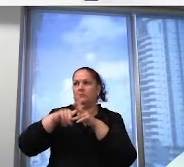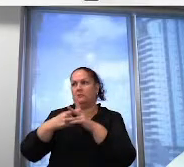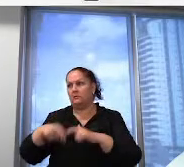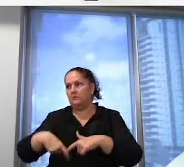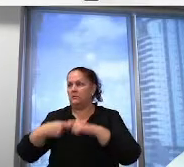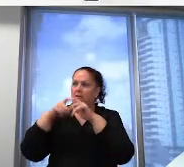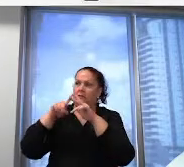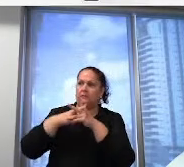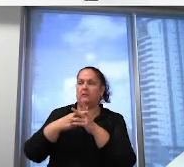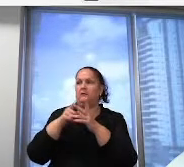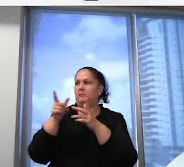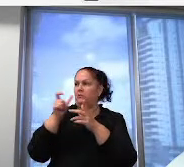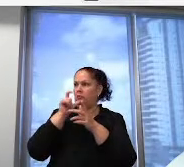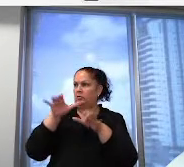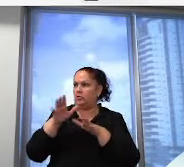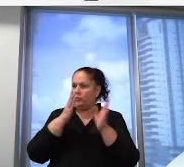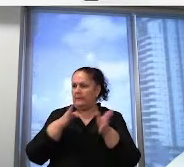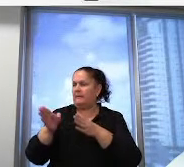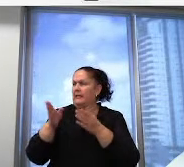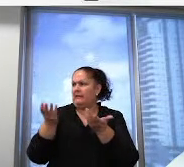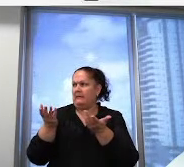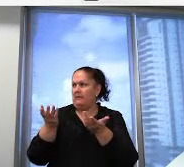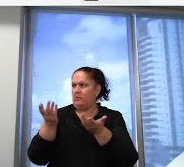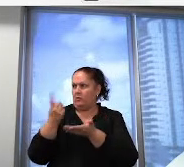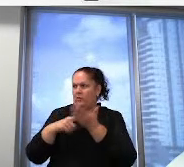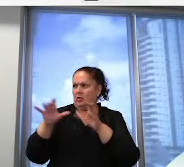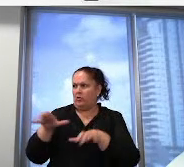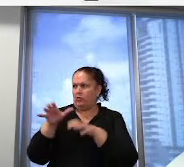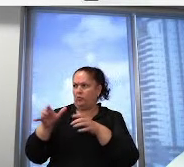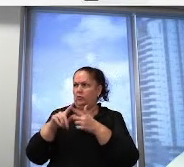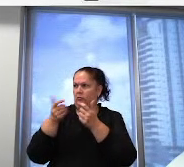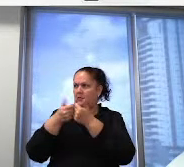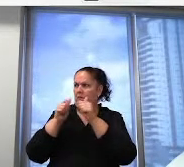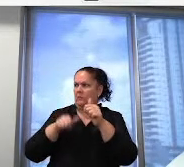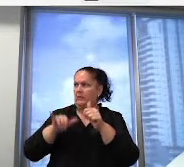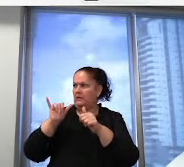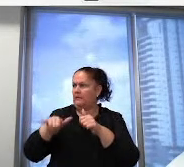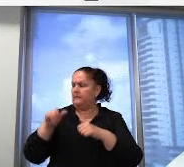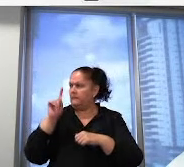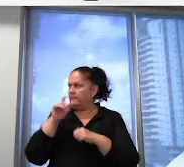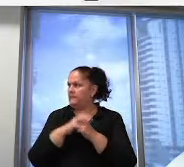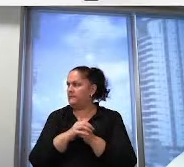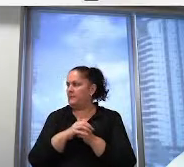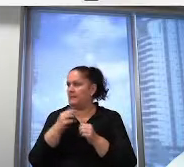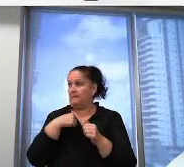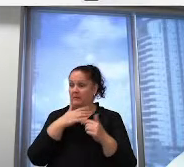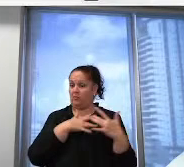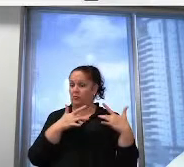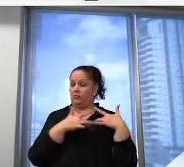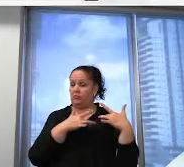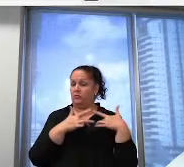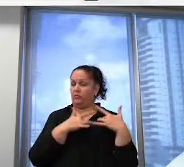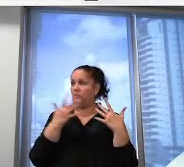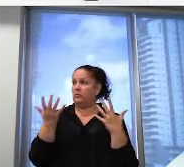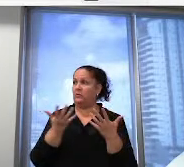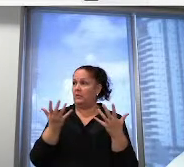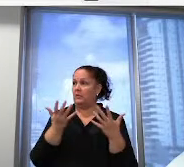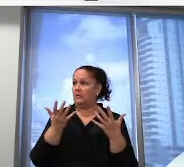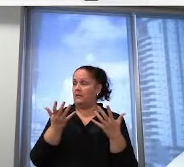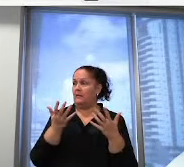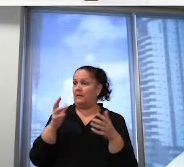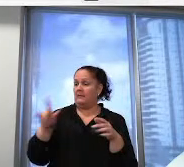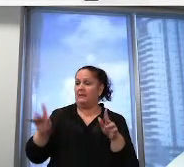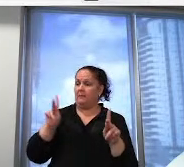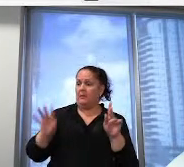you're not doing planning? What measures will you take that this will not occur? Because my concern is